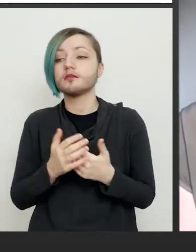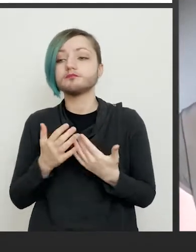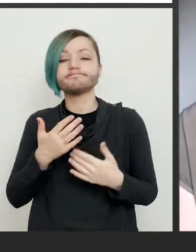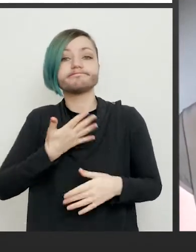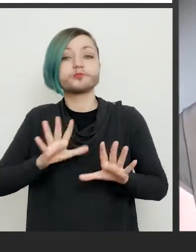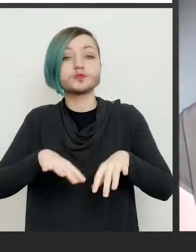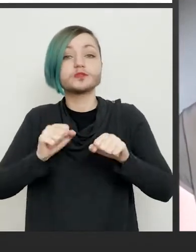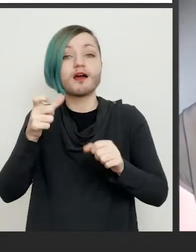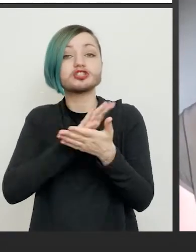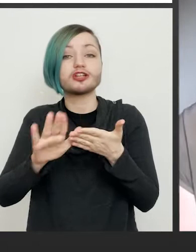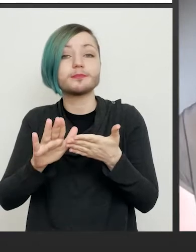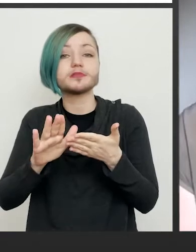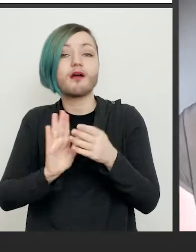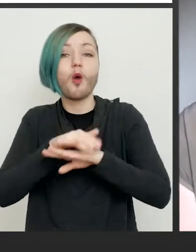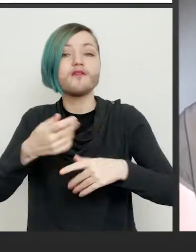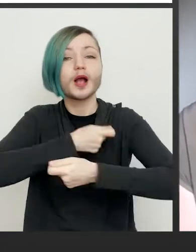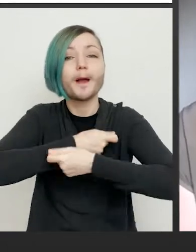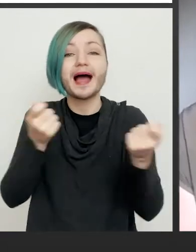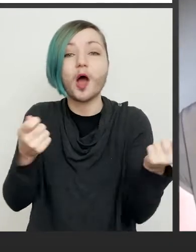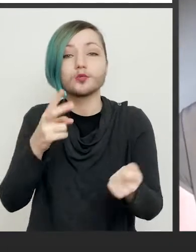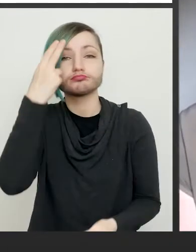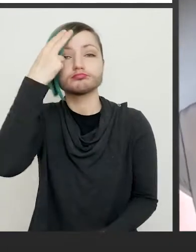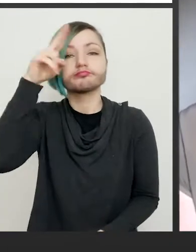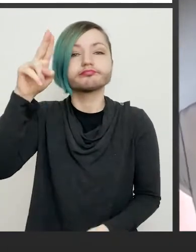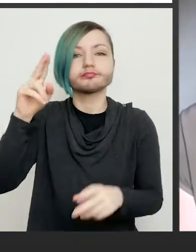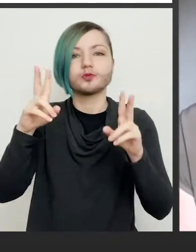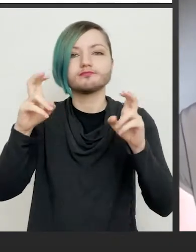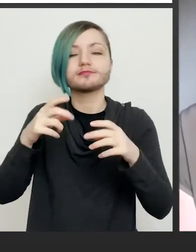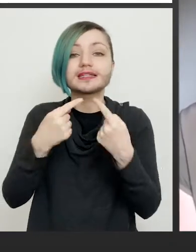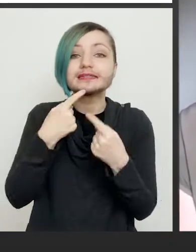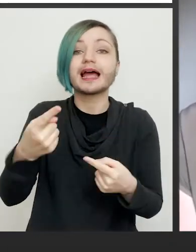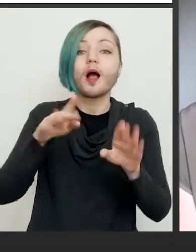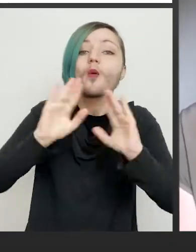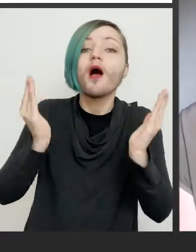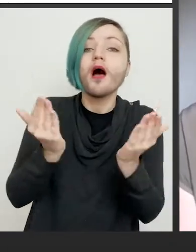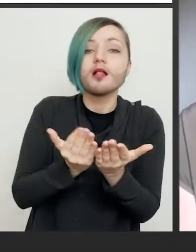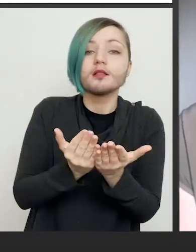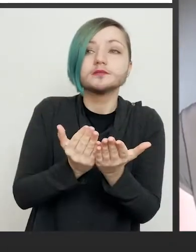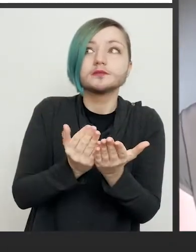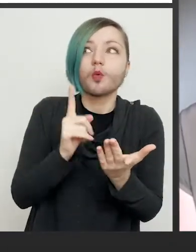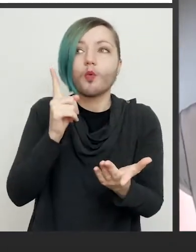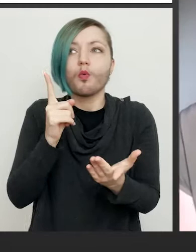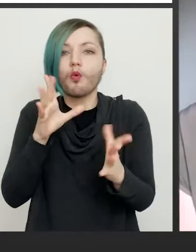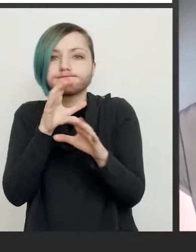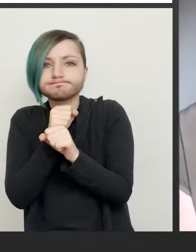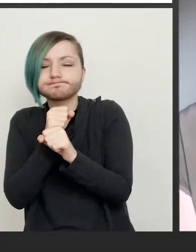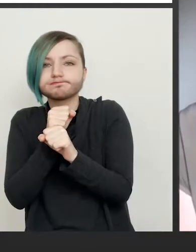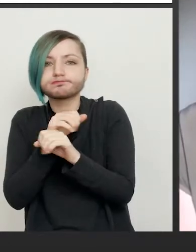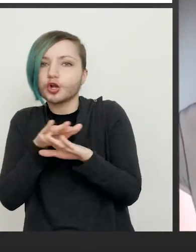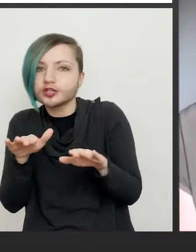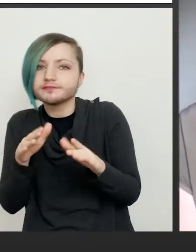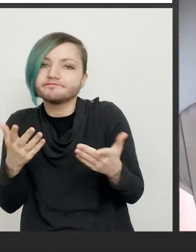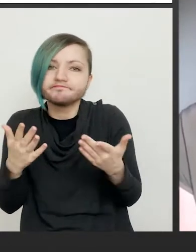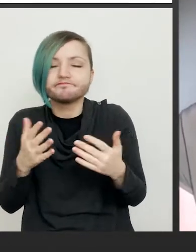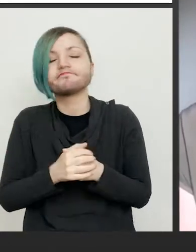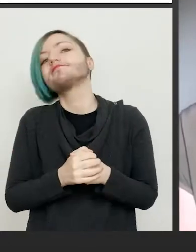with the chapter on coming out, which is called Telling the World or Not. And I referenced this idea